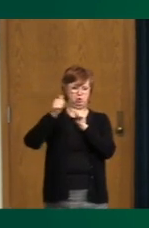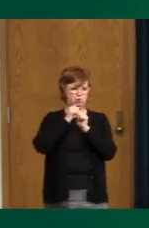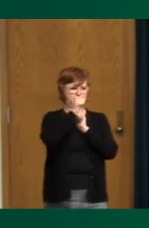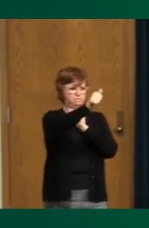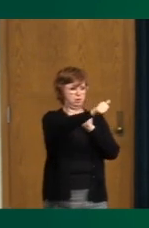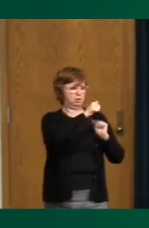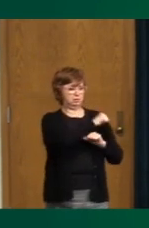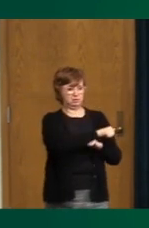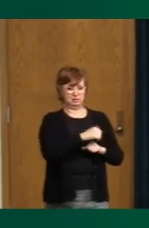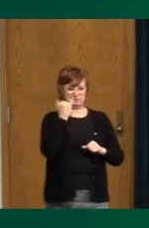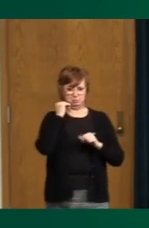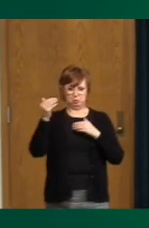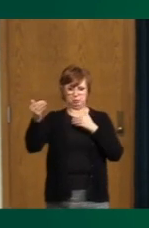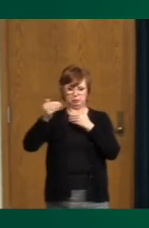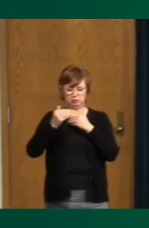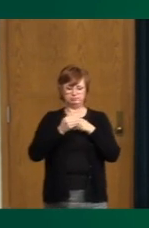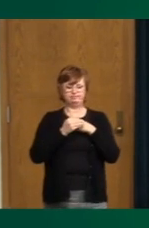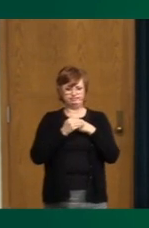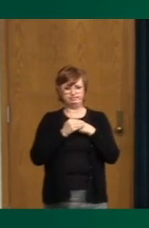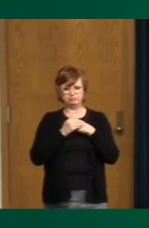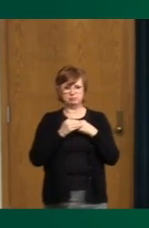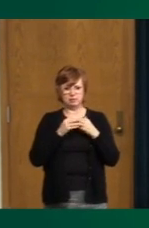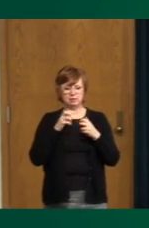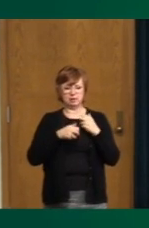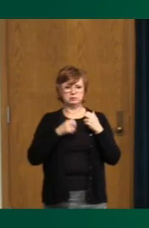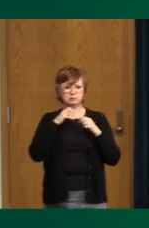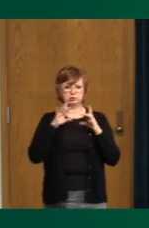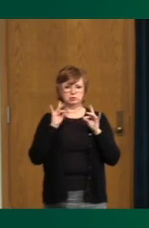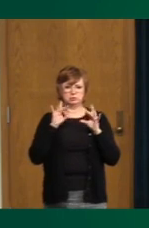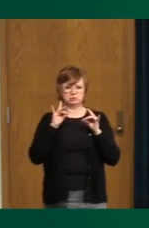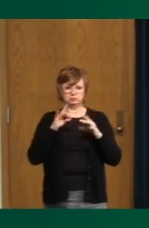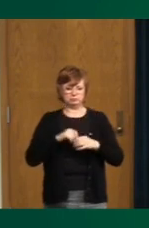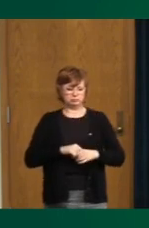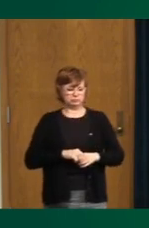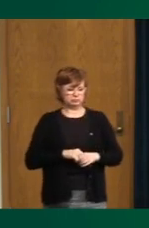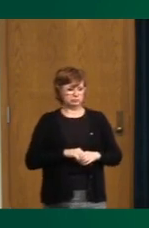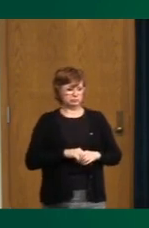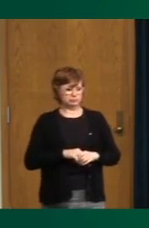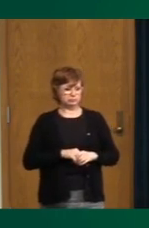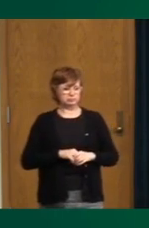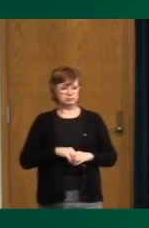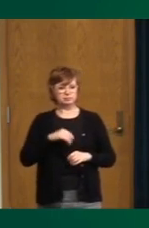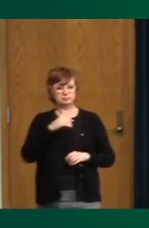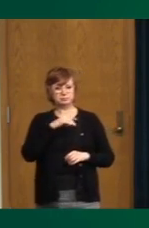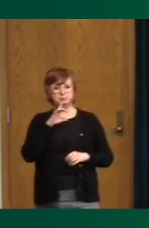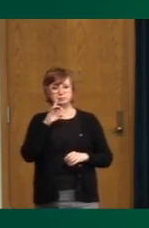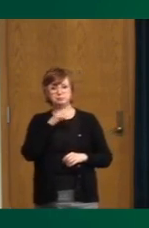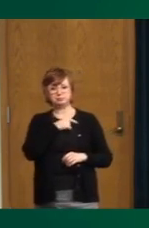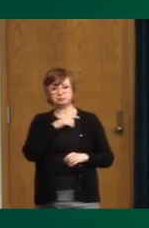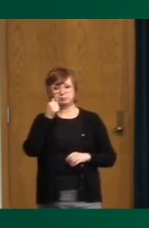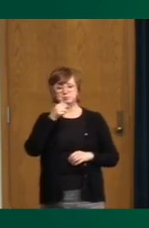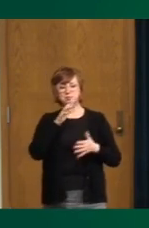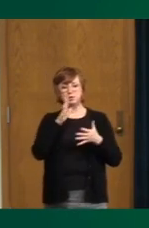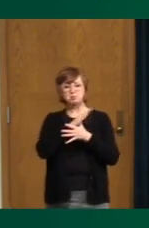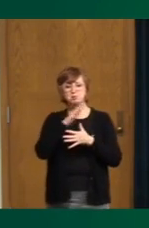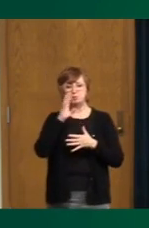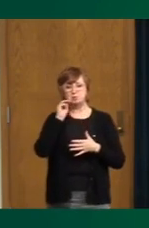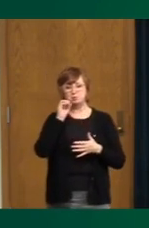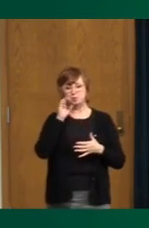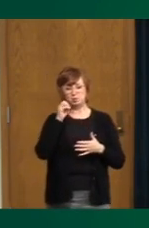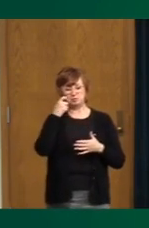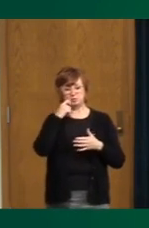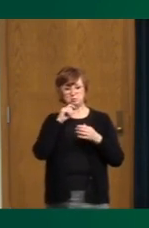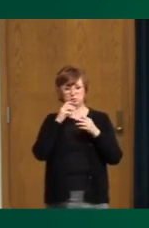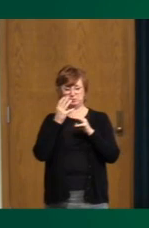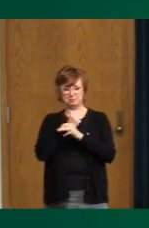all going to see significant challenges. I'd just add to that, when you do the math on some of what Dr. Shahab was speaking about earlier,